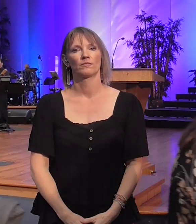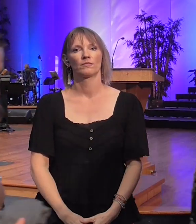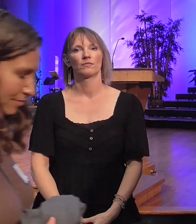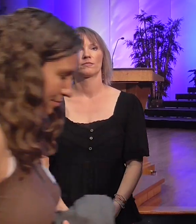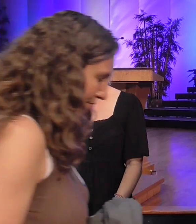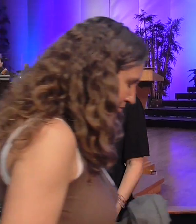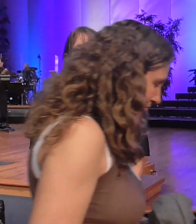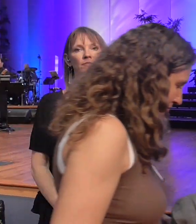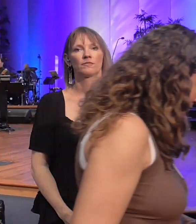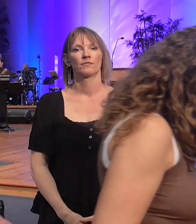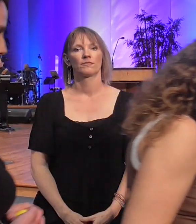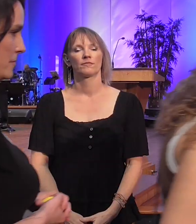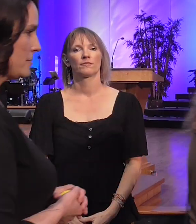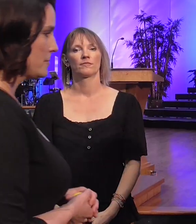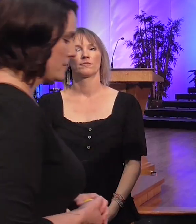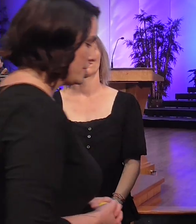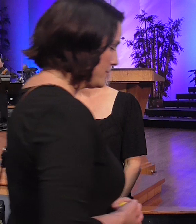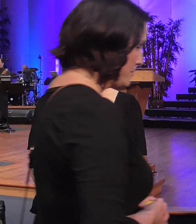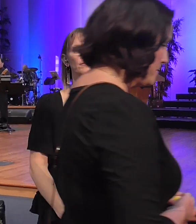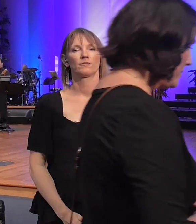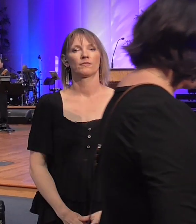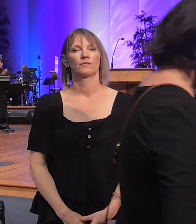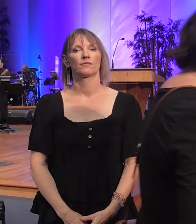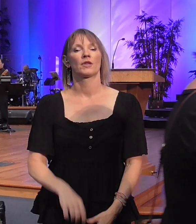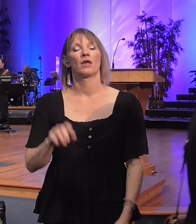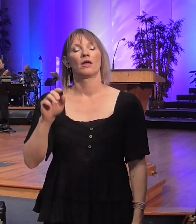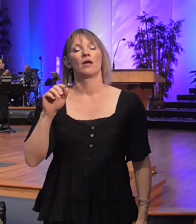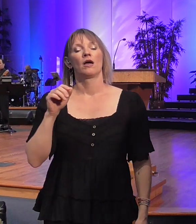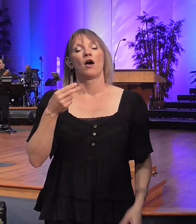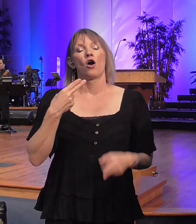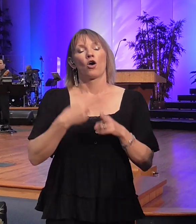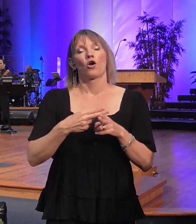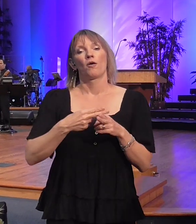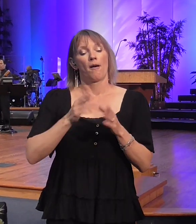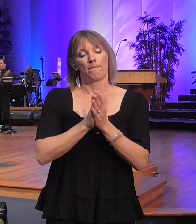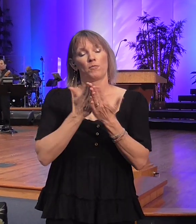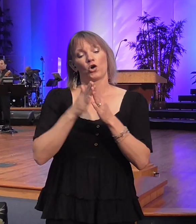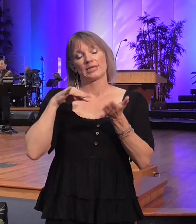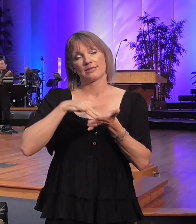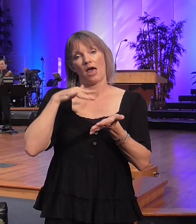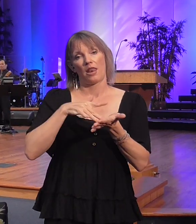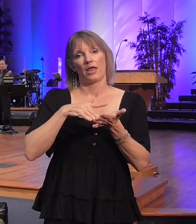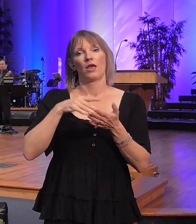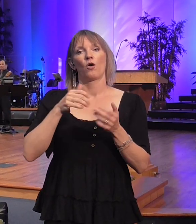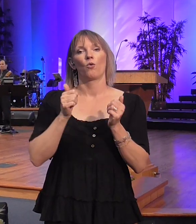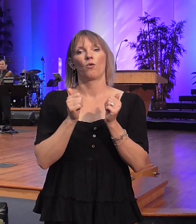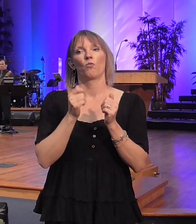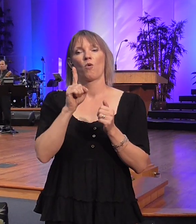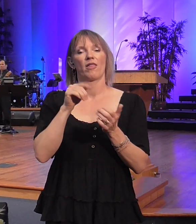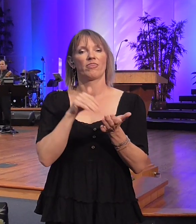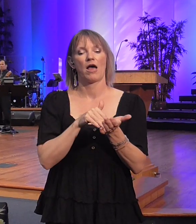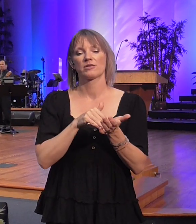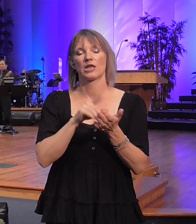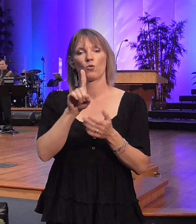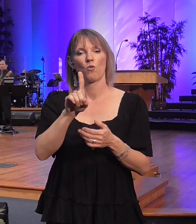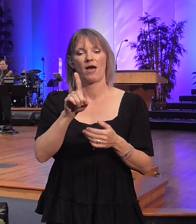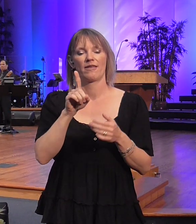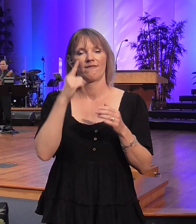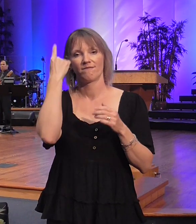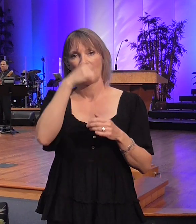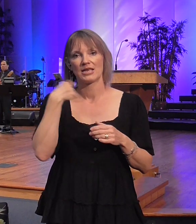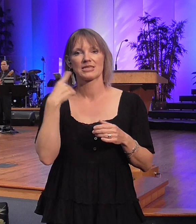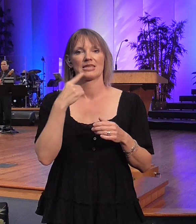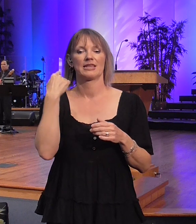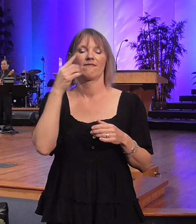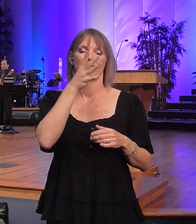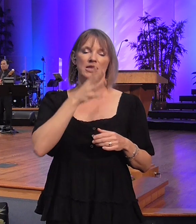a book by Maria Tatar called The Heroine with 1,001 Faces, and it's about the female voice. So a superficial